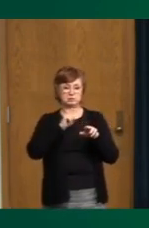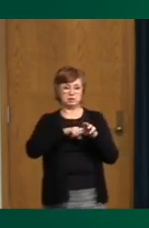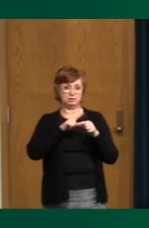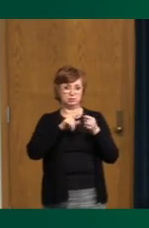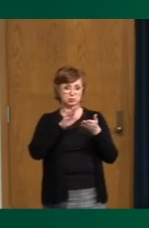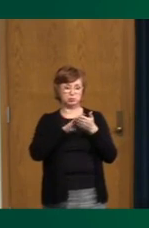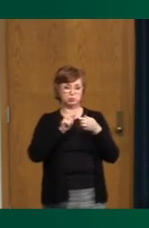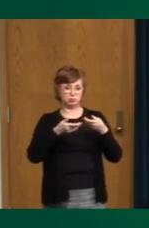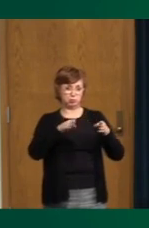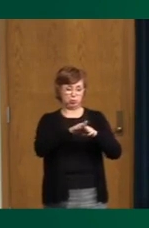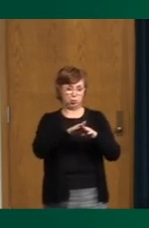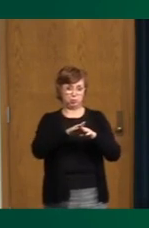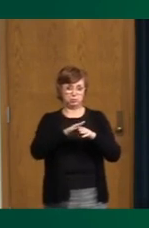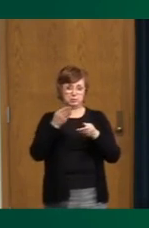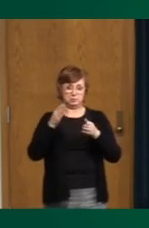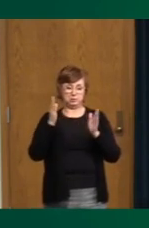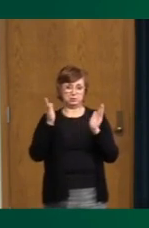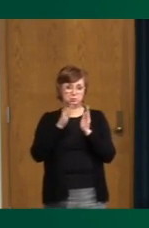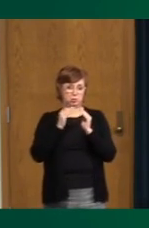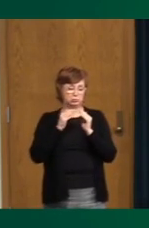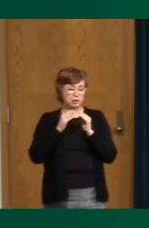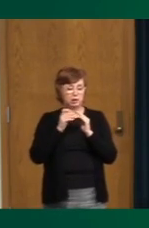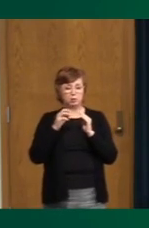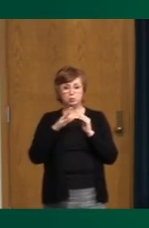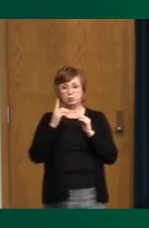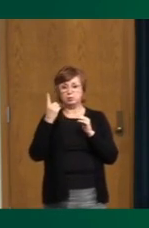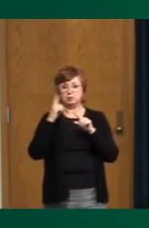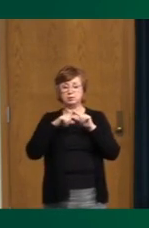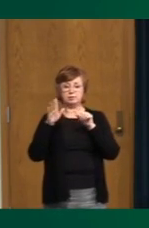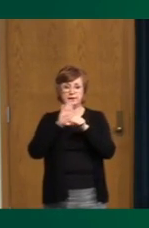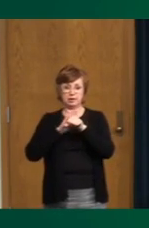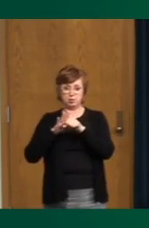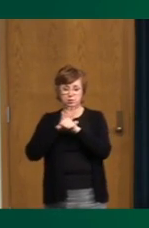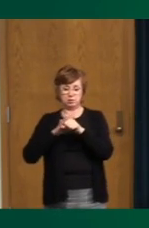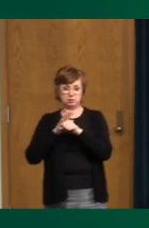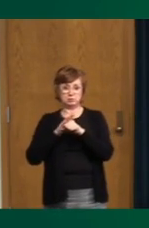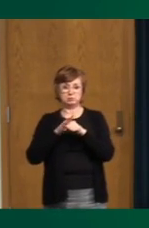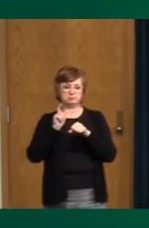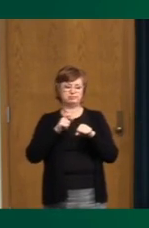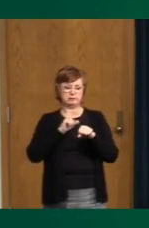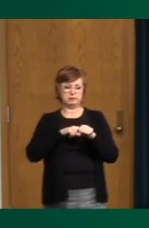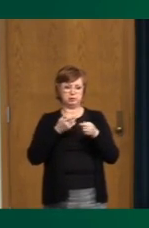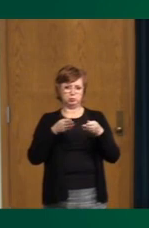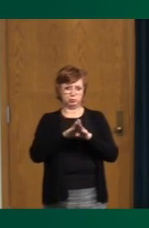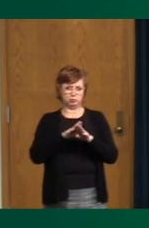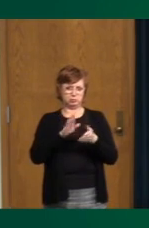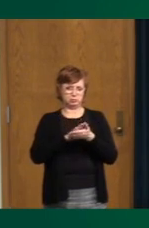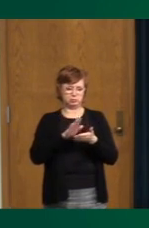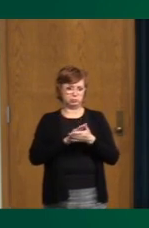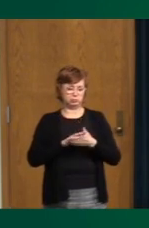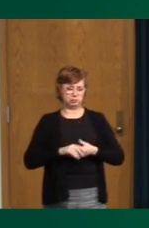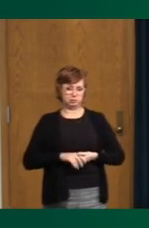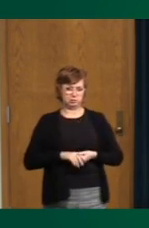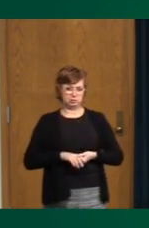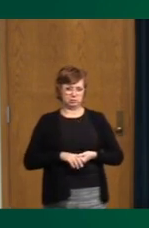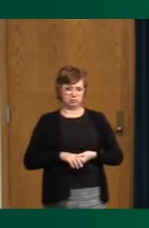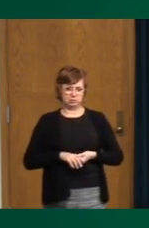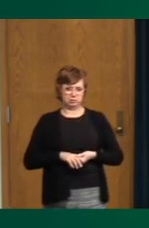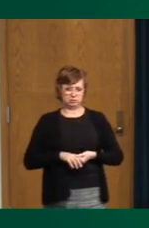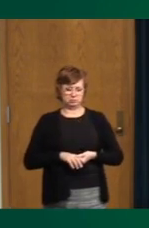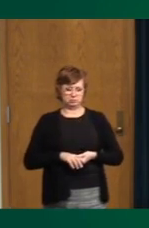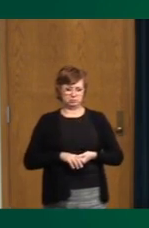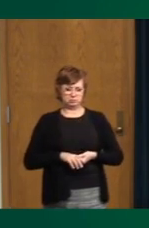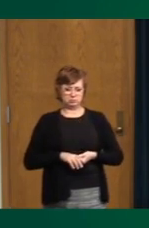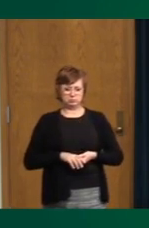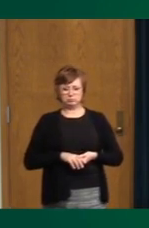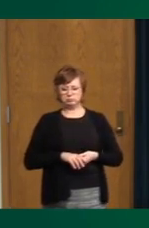down in certain areas that are hard hit because of case numbers or close contacts, any of those things? Is that something that's on the horizon